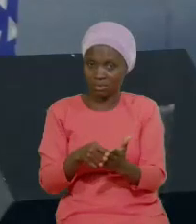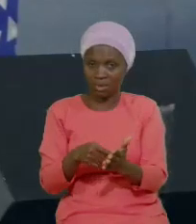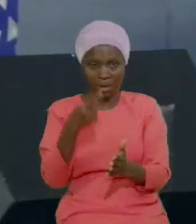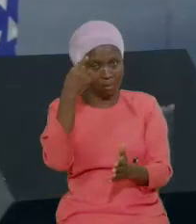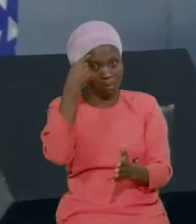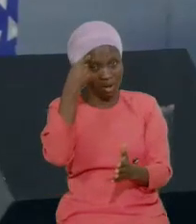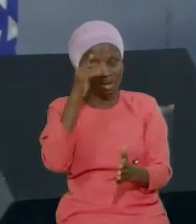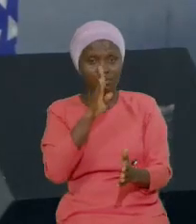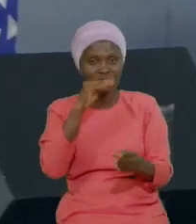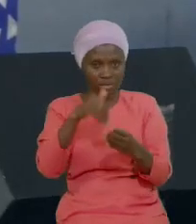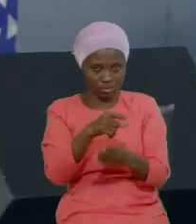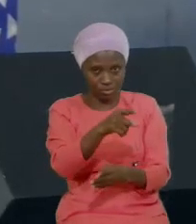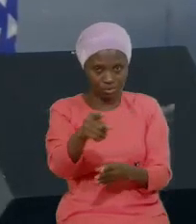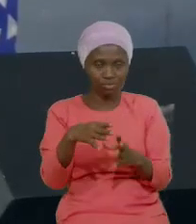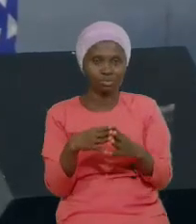in you.